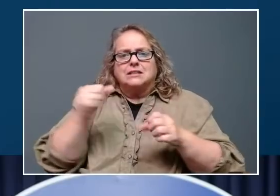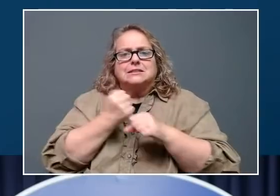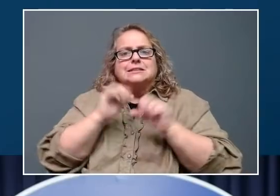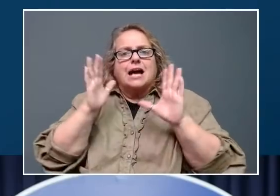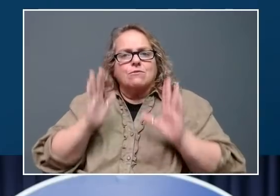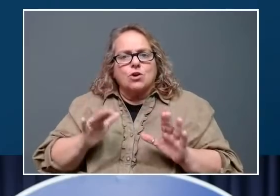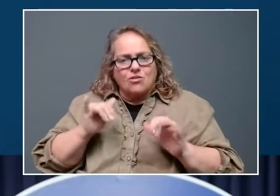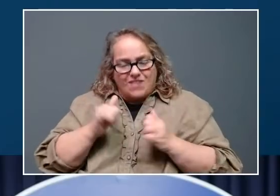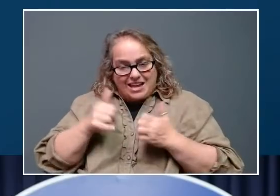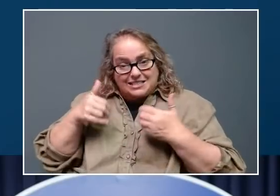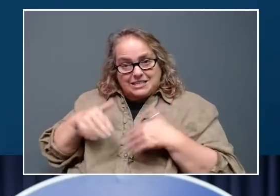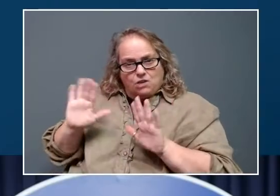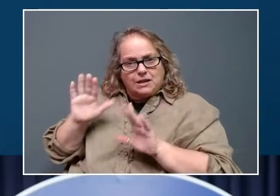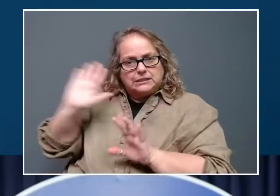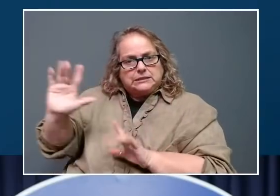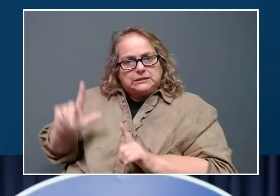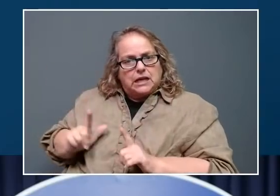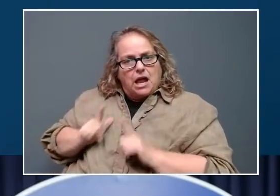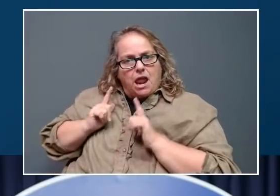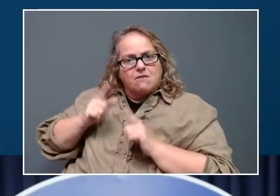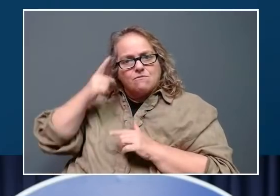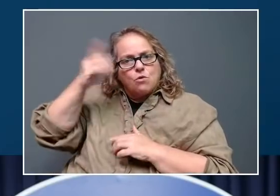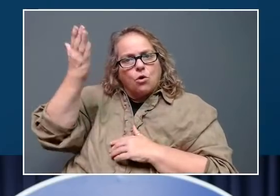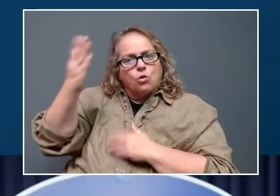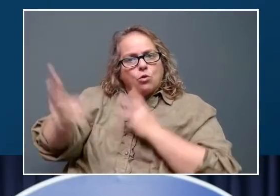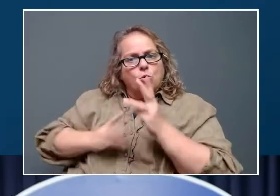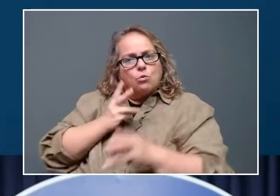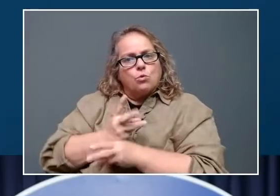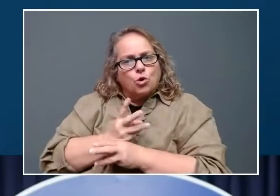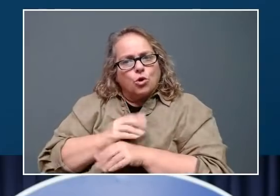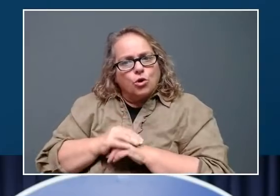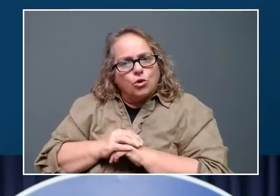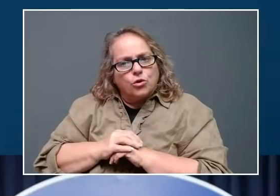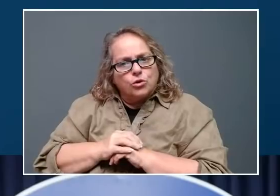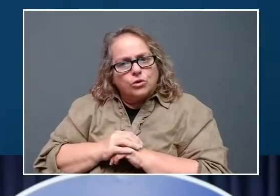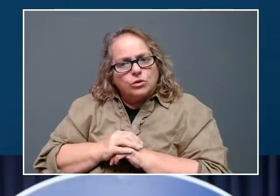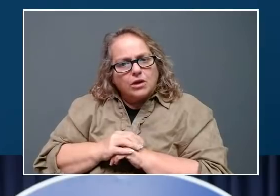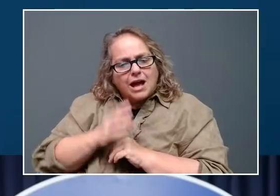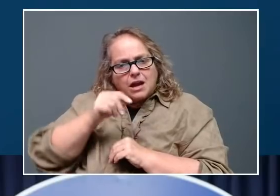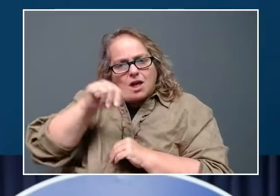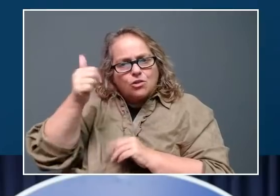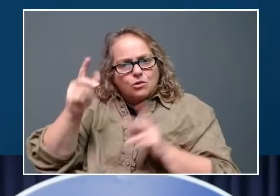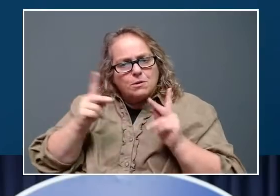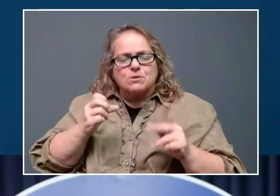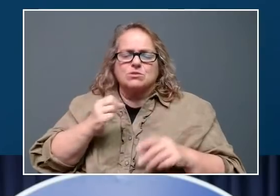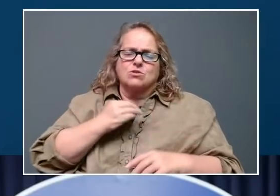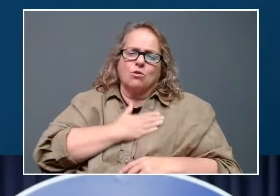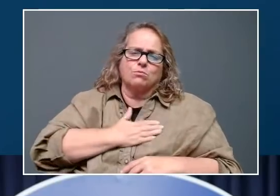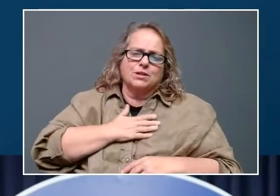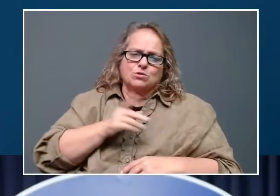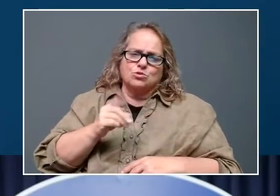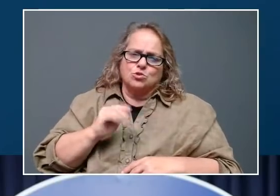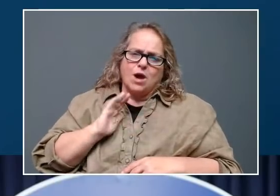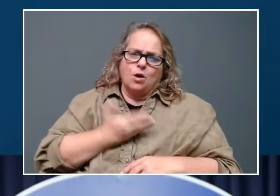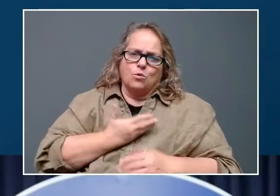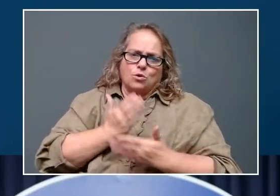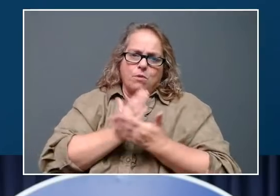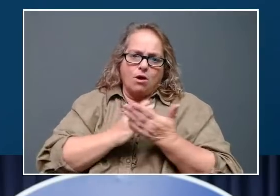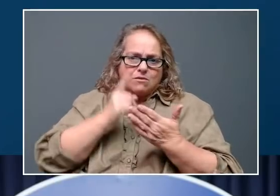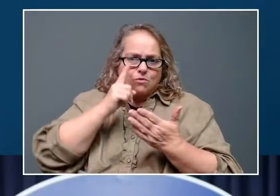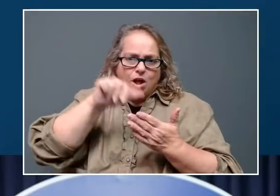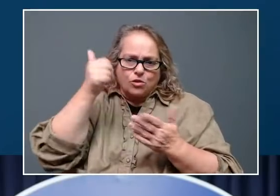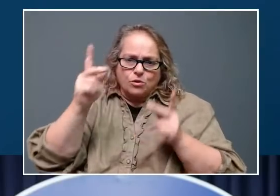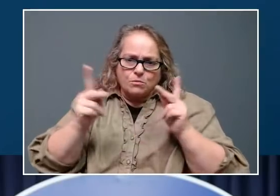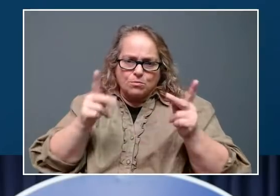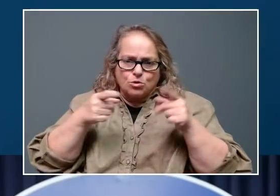his life for the world and other people. So let's please try to do our part for other people during this